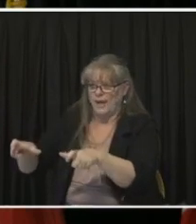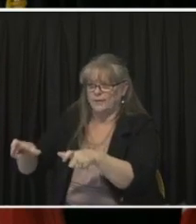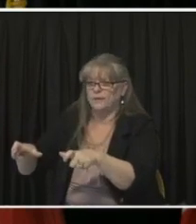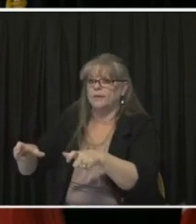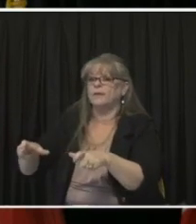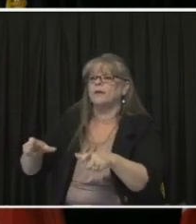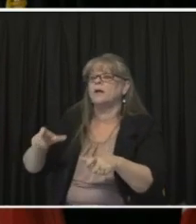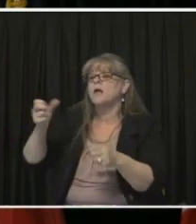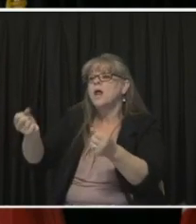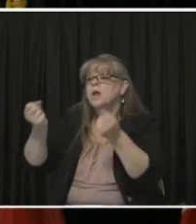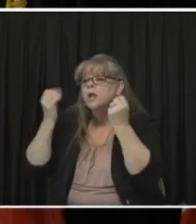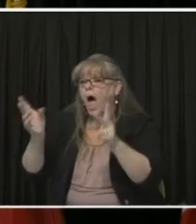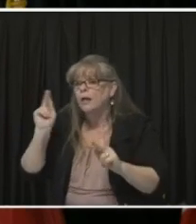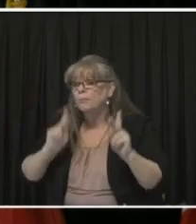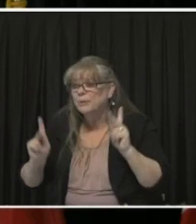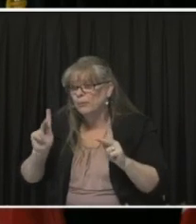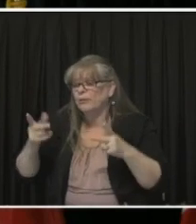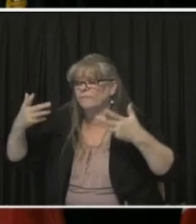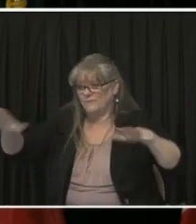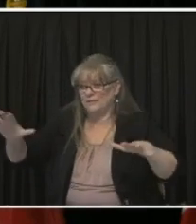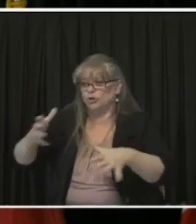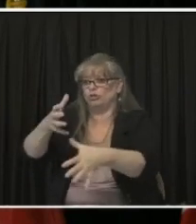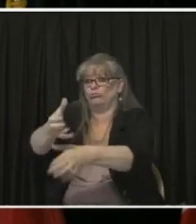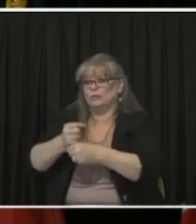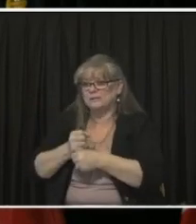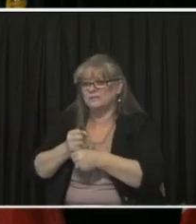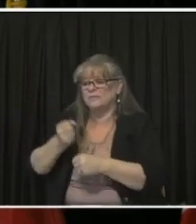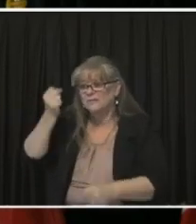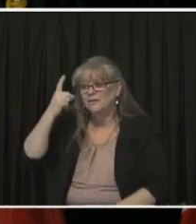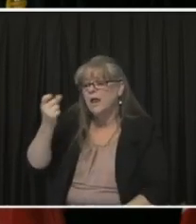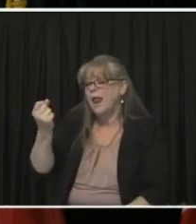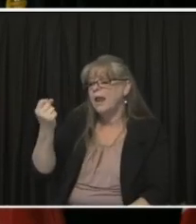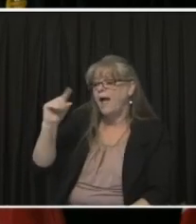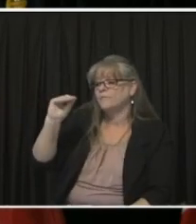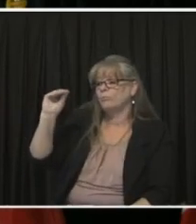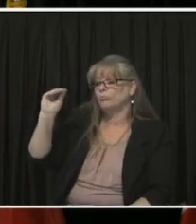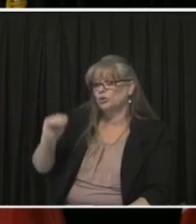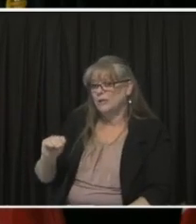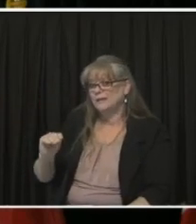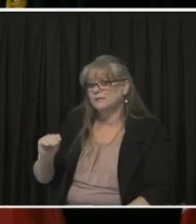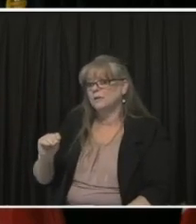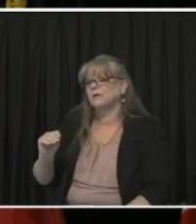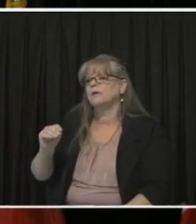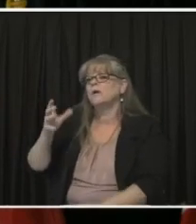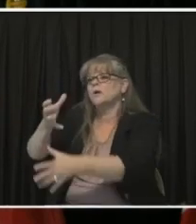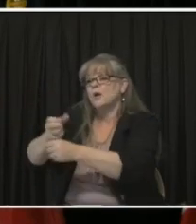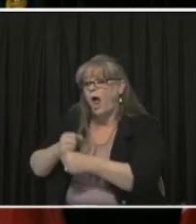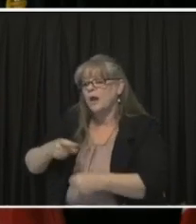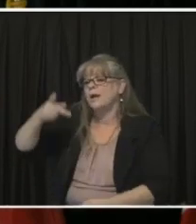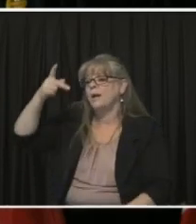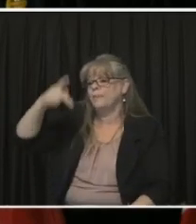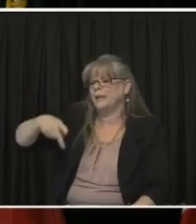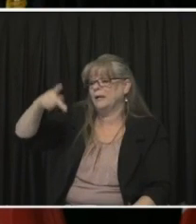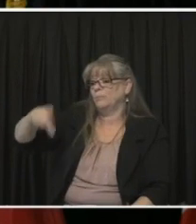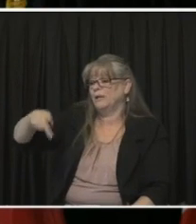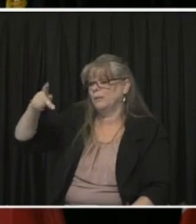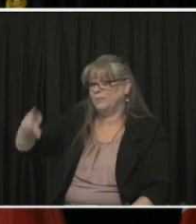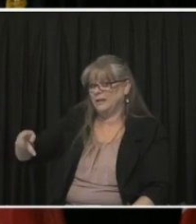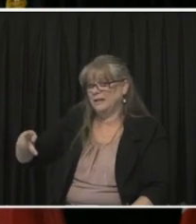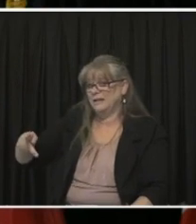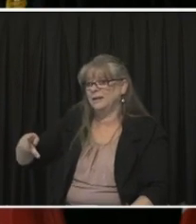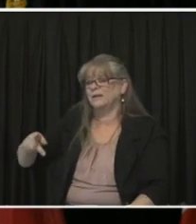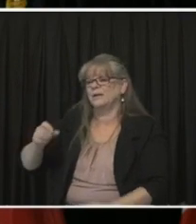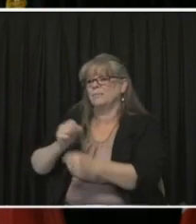11% more relative to our population got funded through PPP to be able to keep their employees on